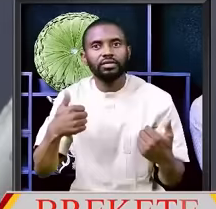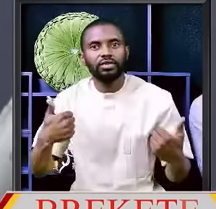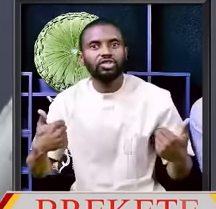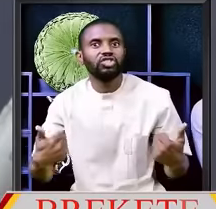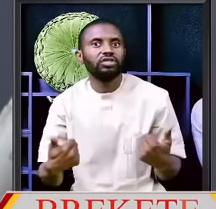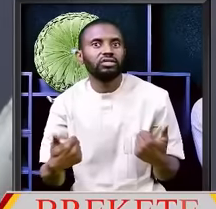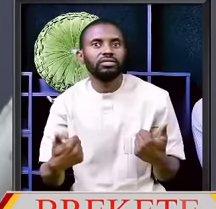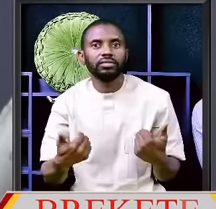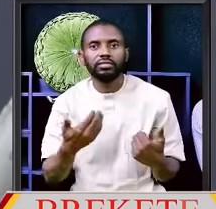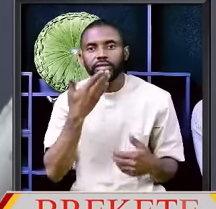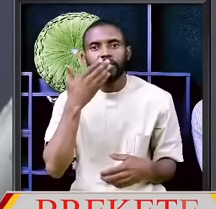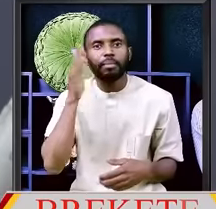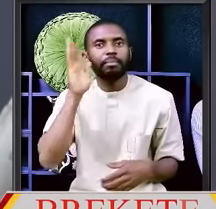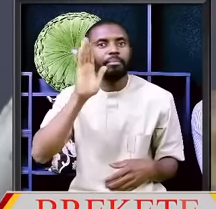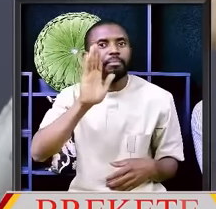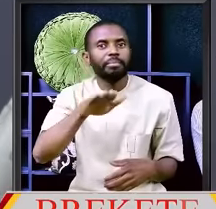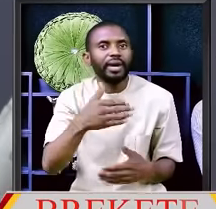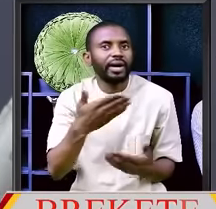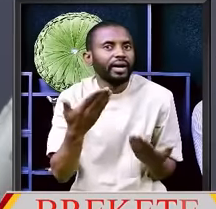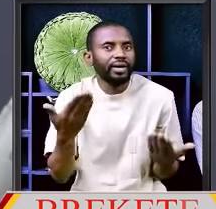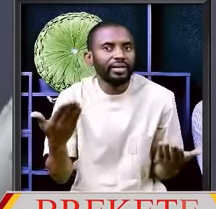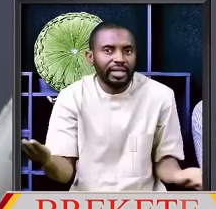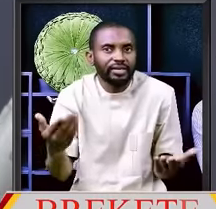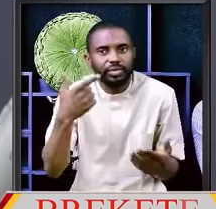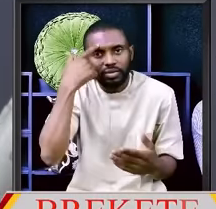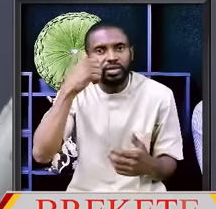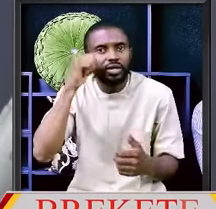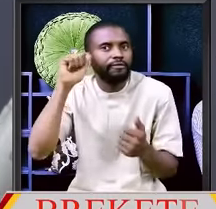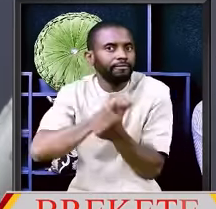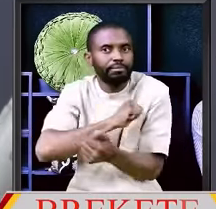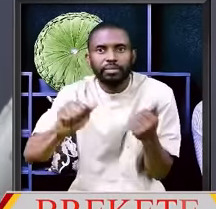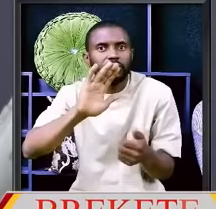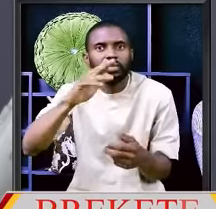Because they don't spoil your name. Mm. Simple.